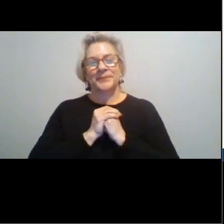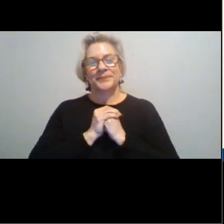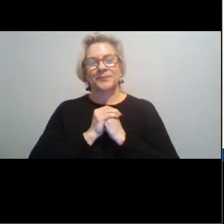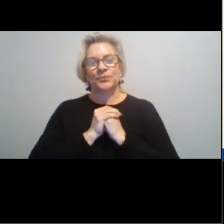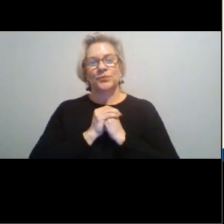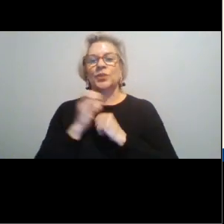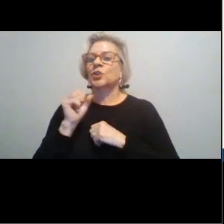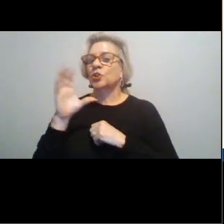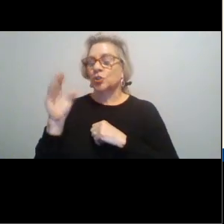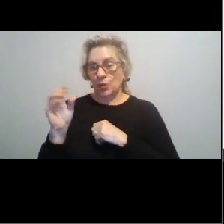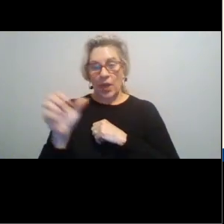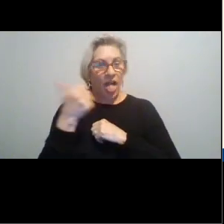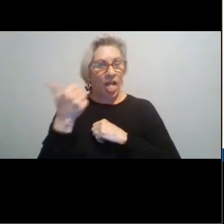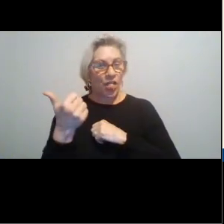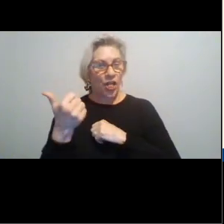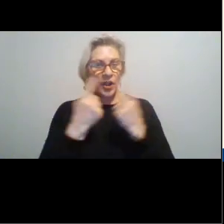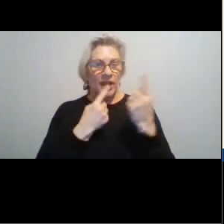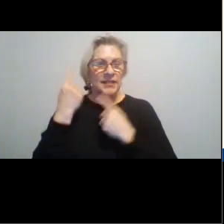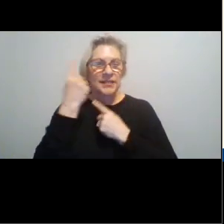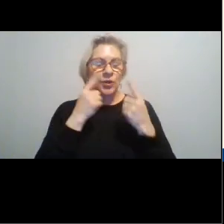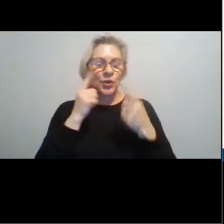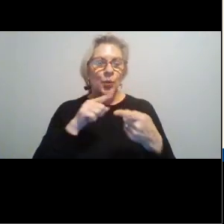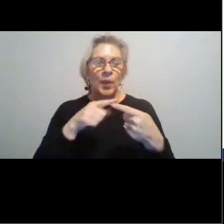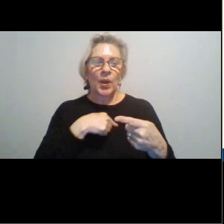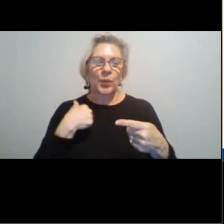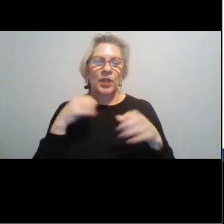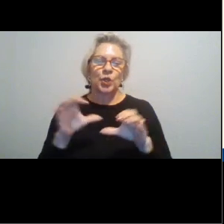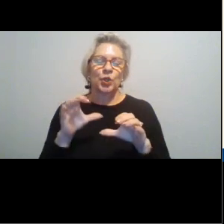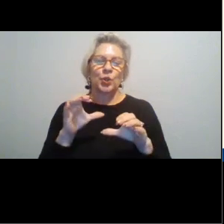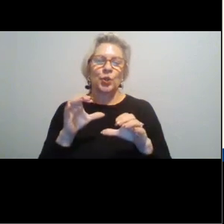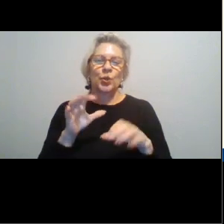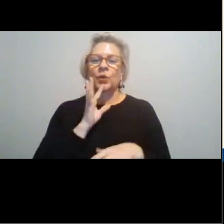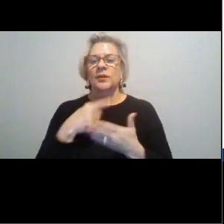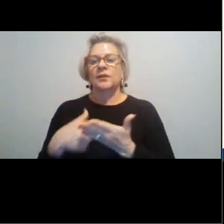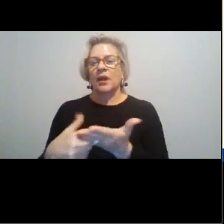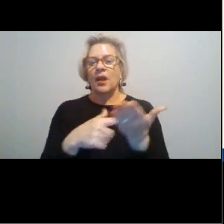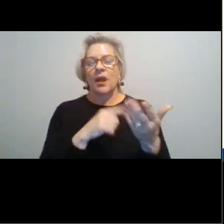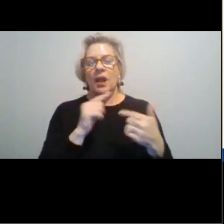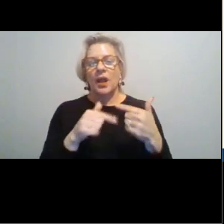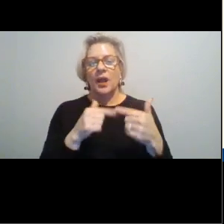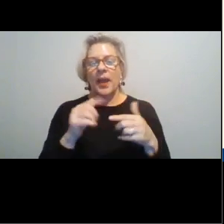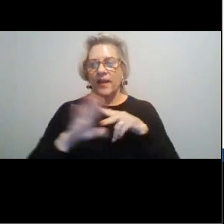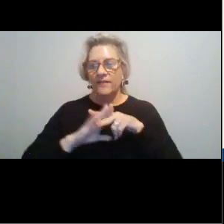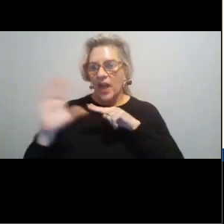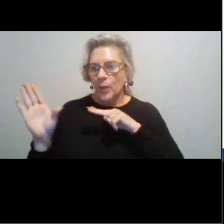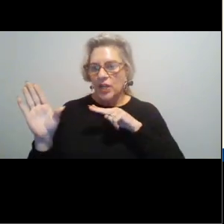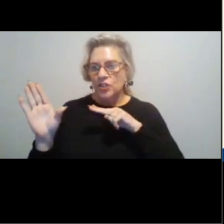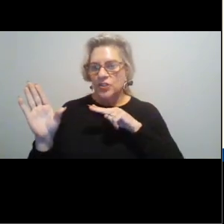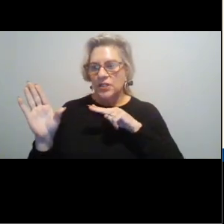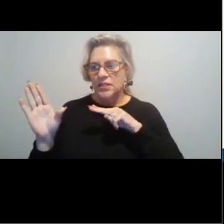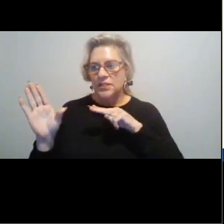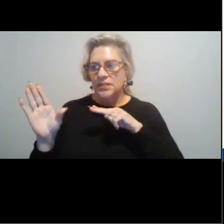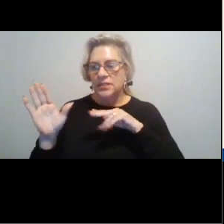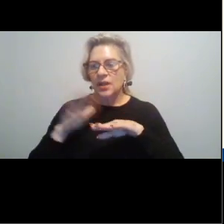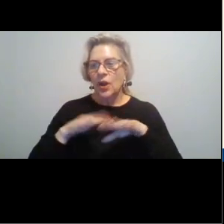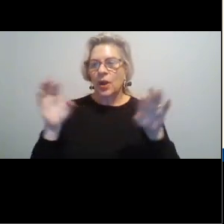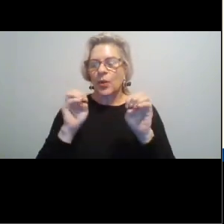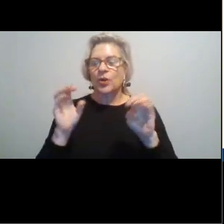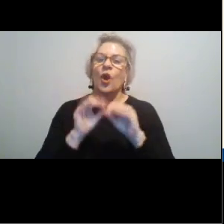So some of the considerations when we do talk about doing evacuations on these emergencies, obviously this